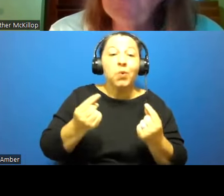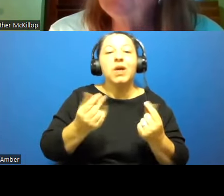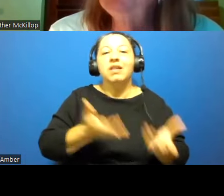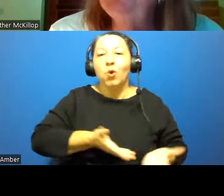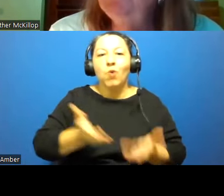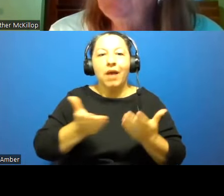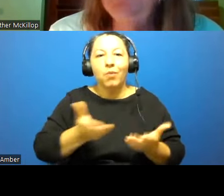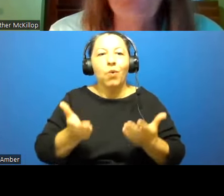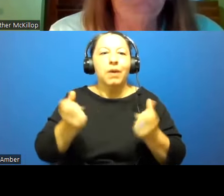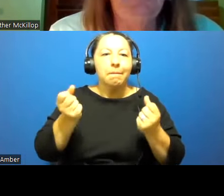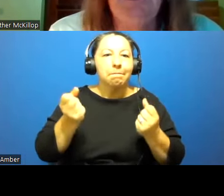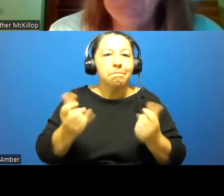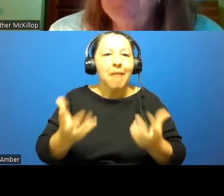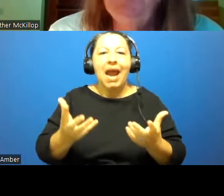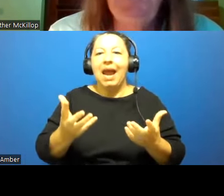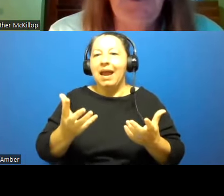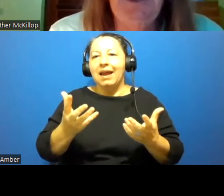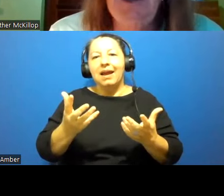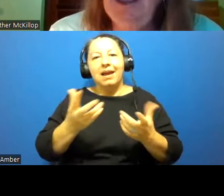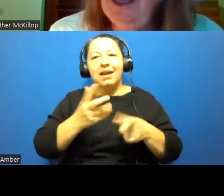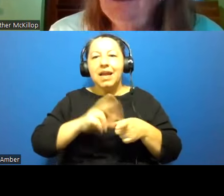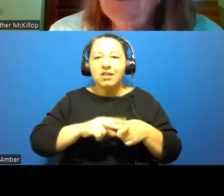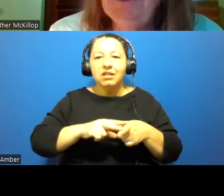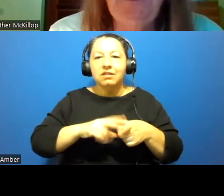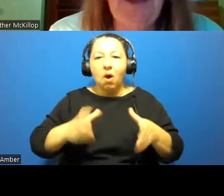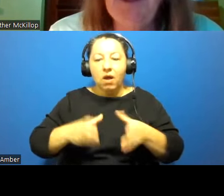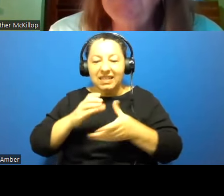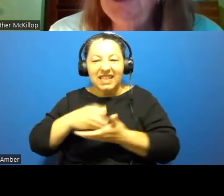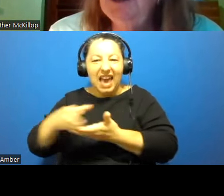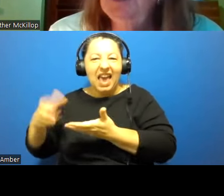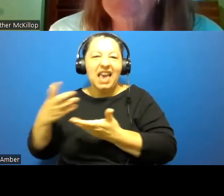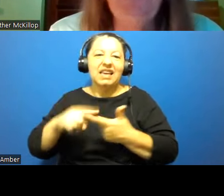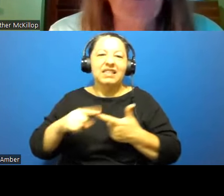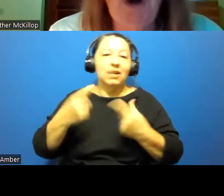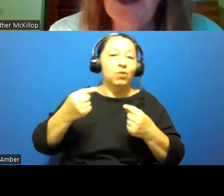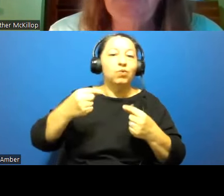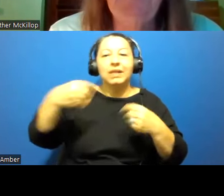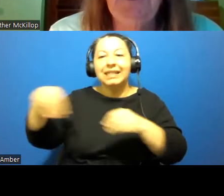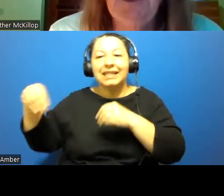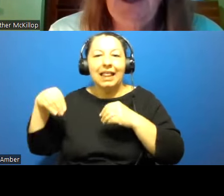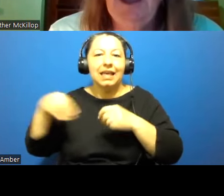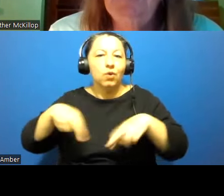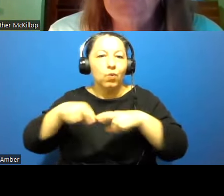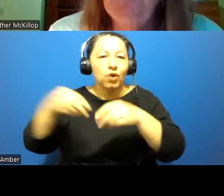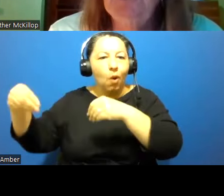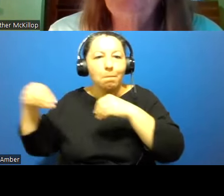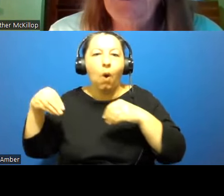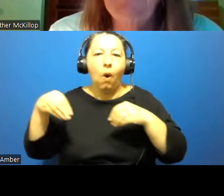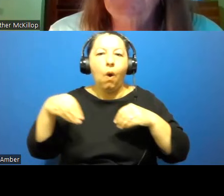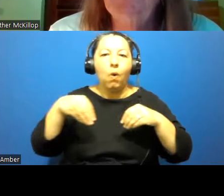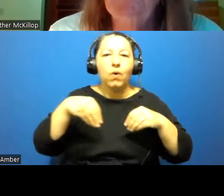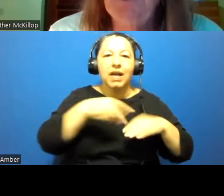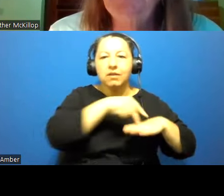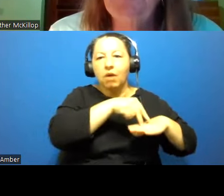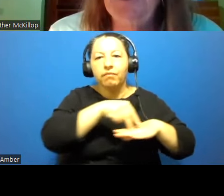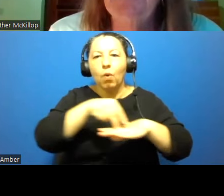up the rivers to Libantun, Nimli Panit, and selling them in regional markets or trading